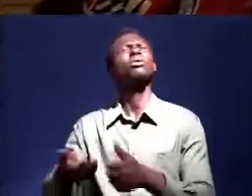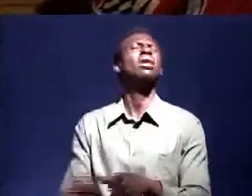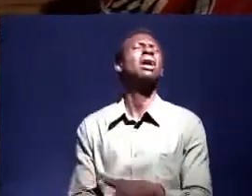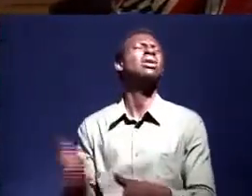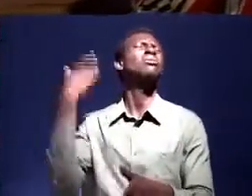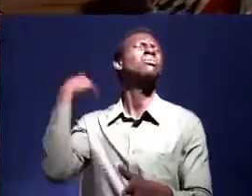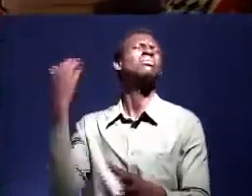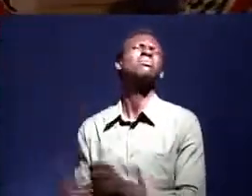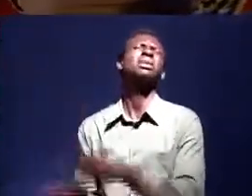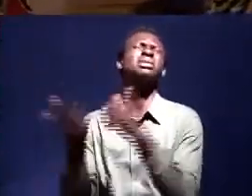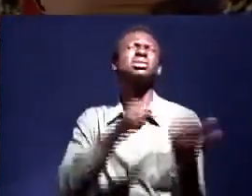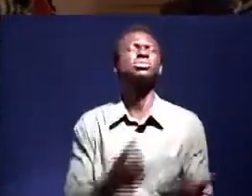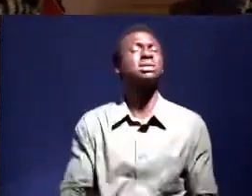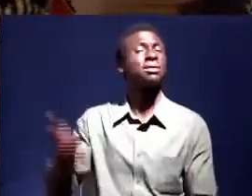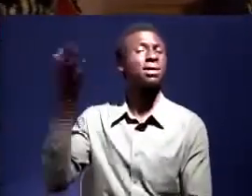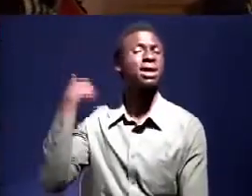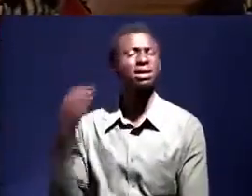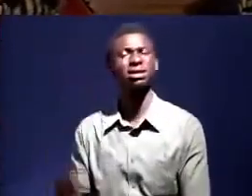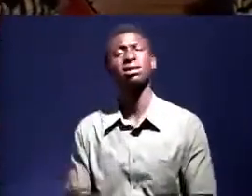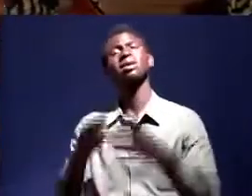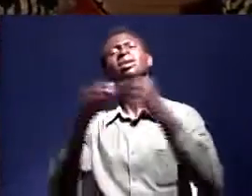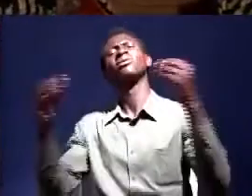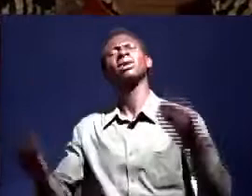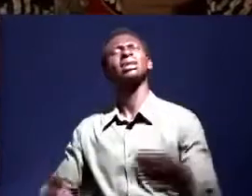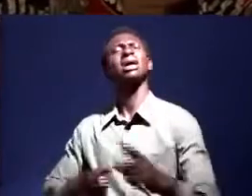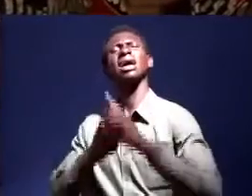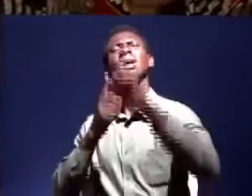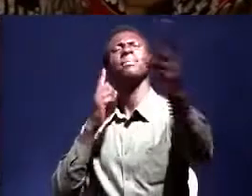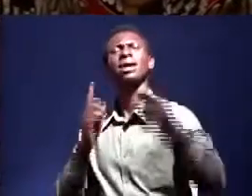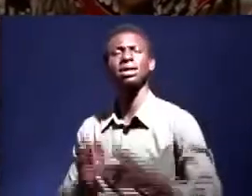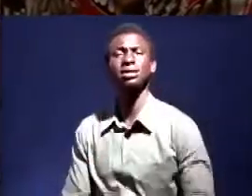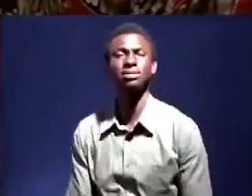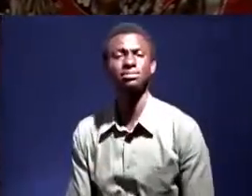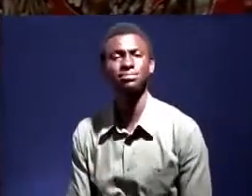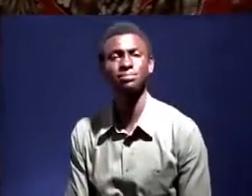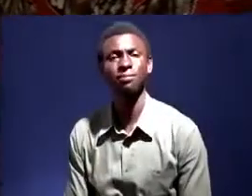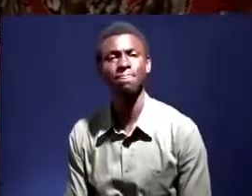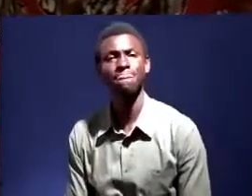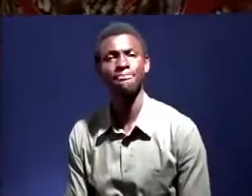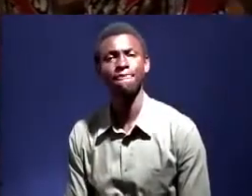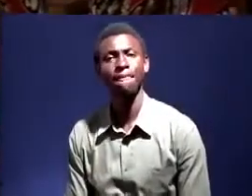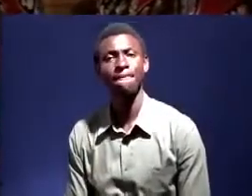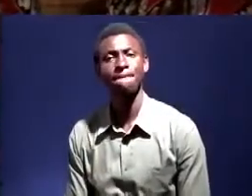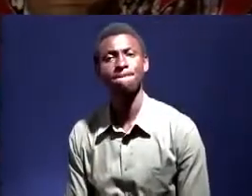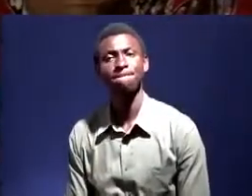Let God speak to your life. Come back to him